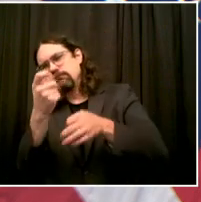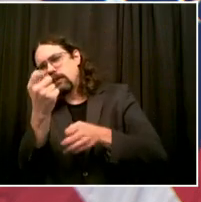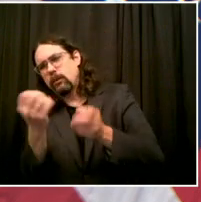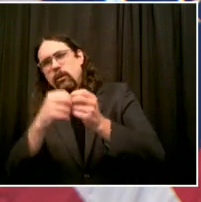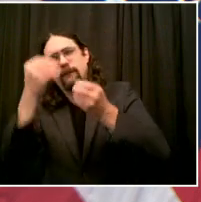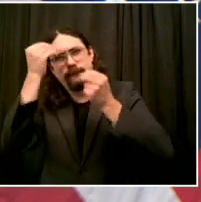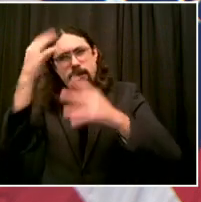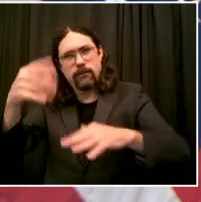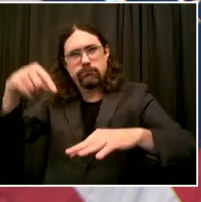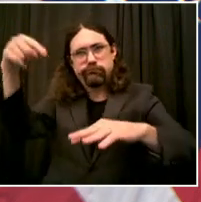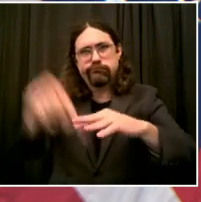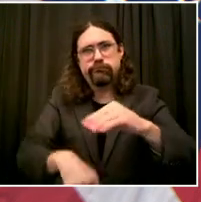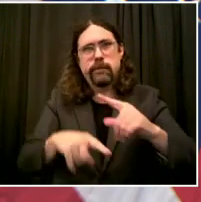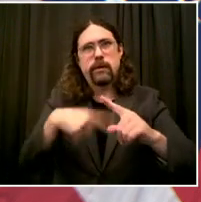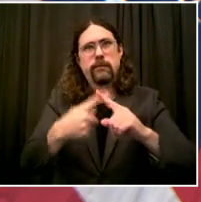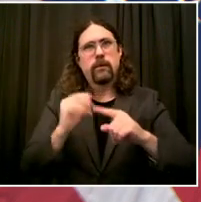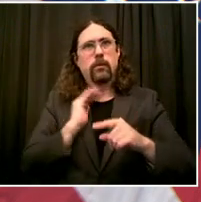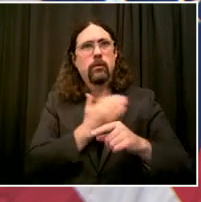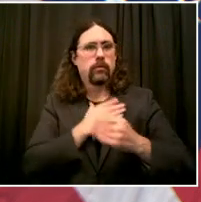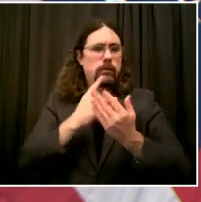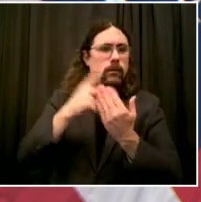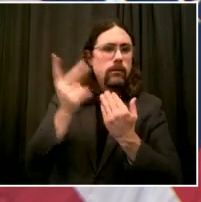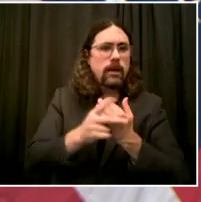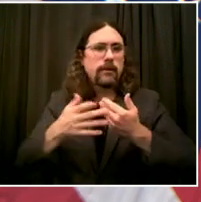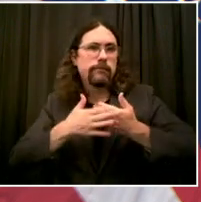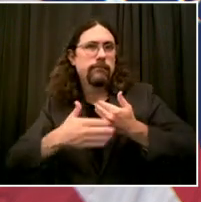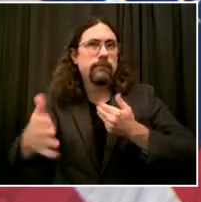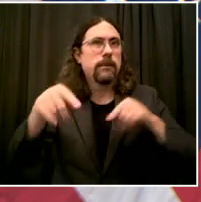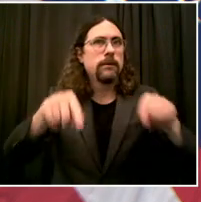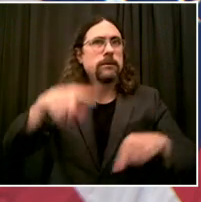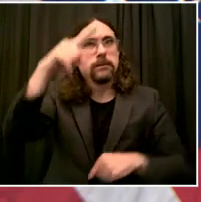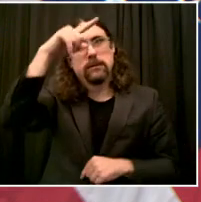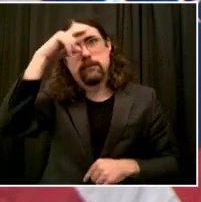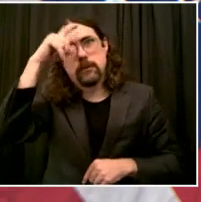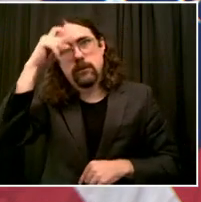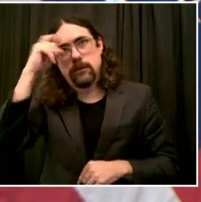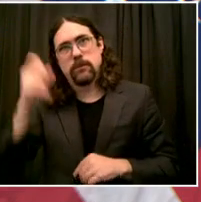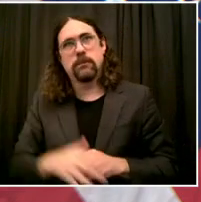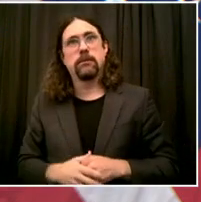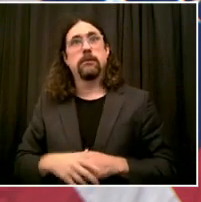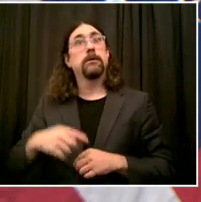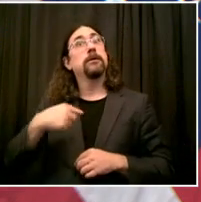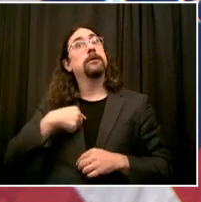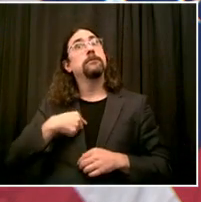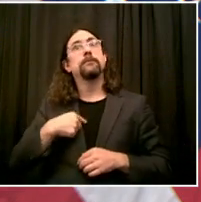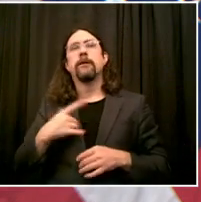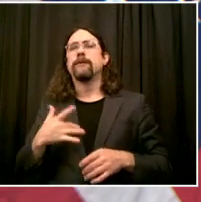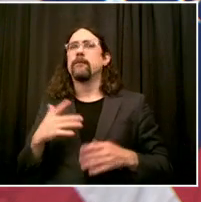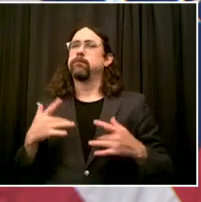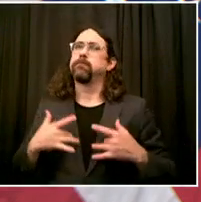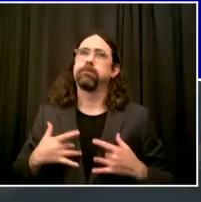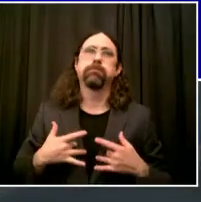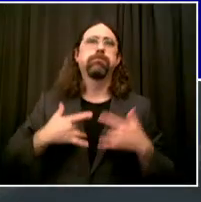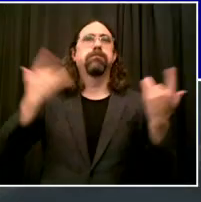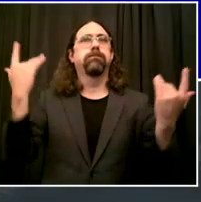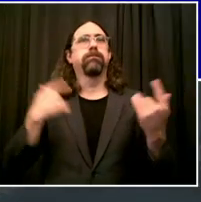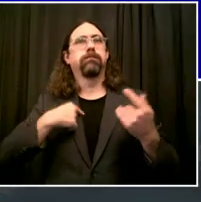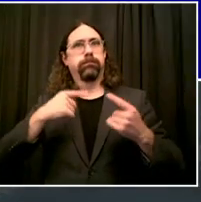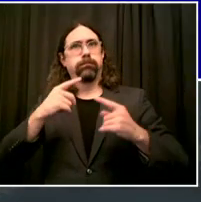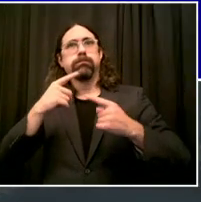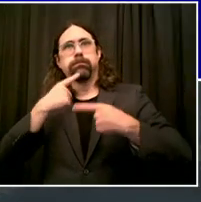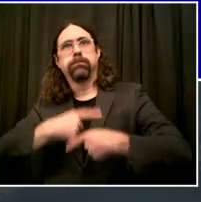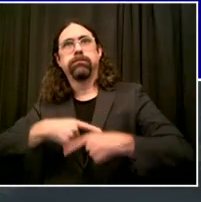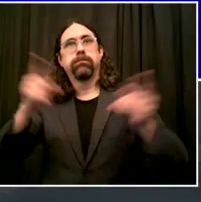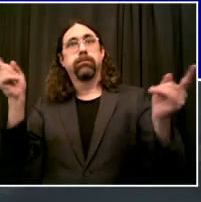So I am thrilled to be able to announce that we will continue the grab and go meals at over 400 sites,